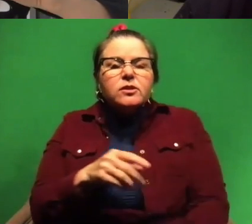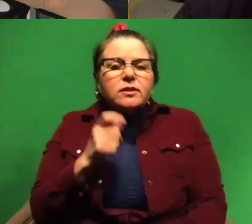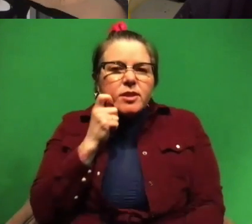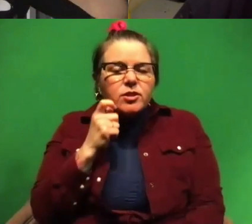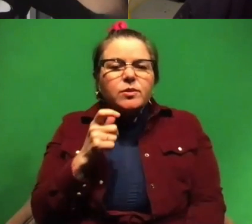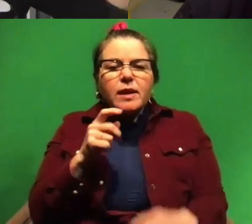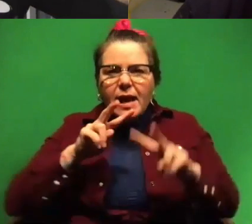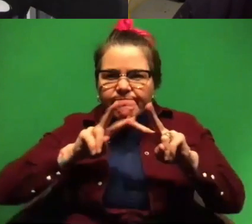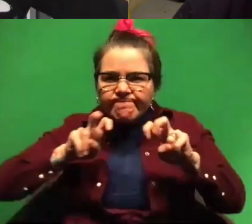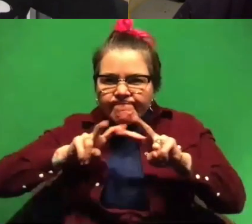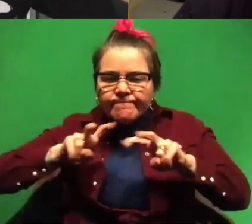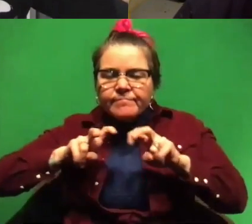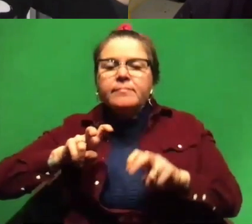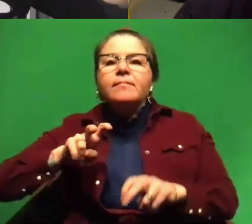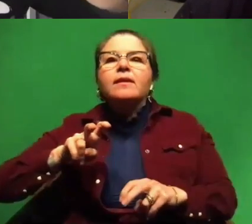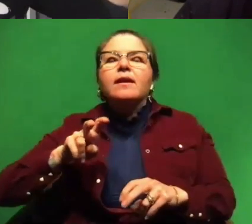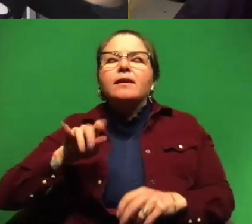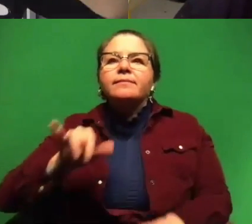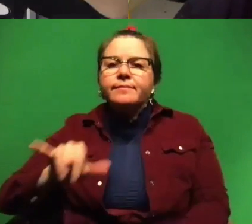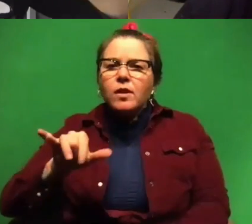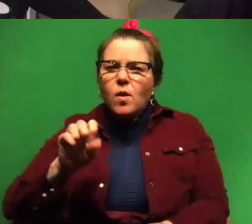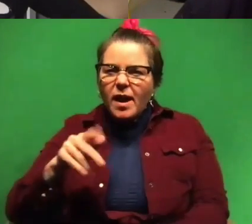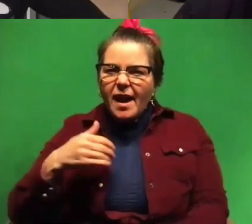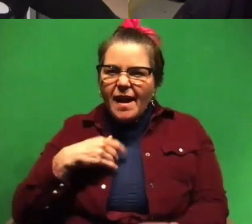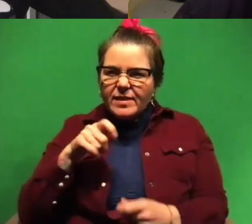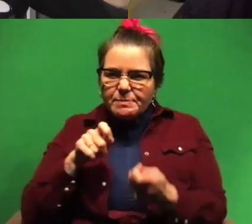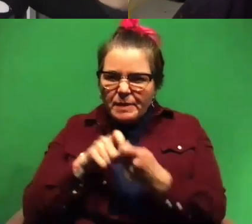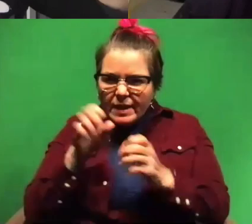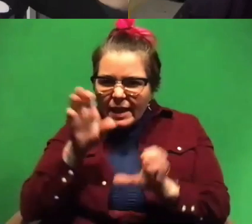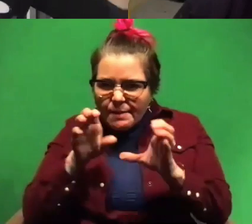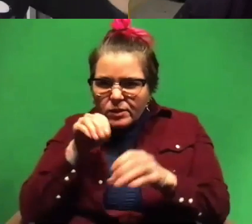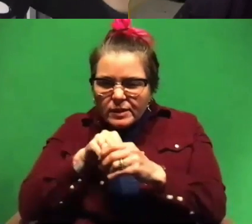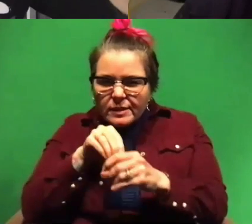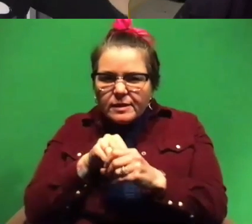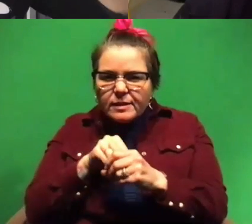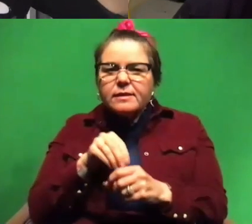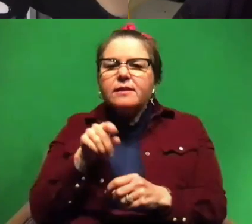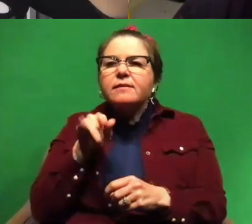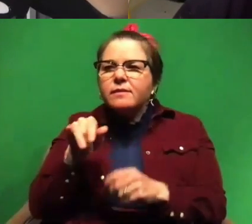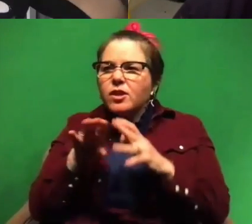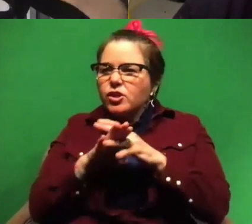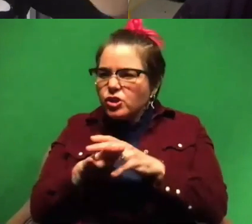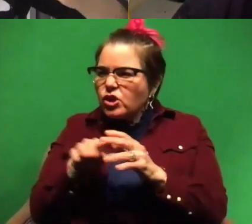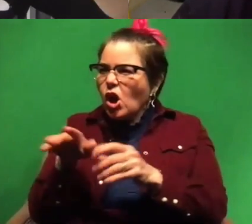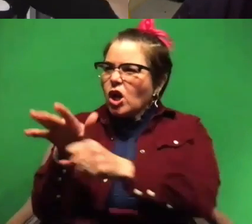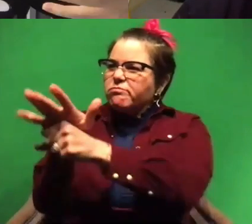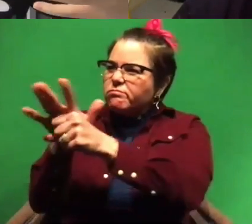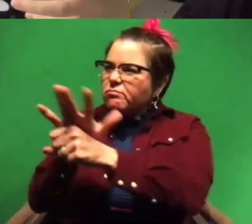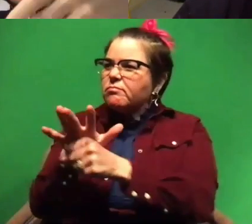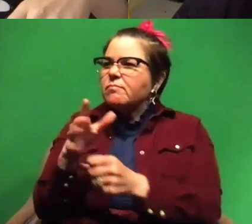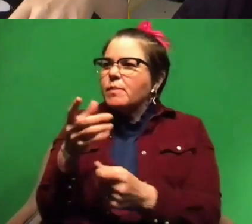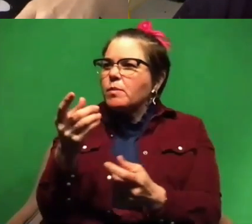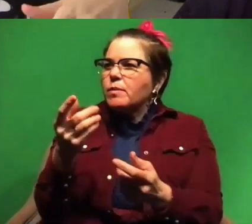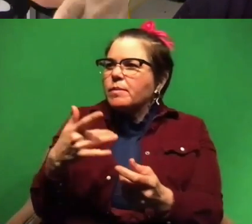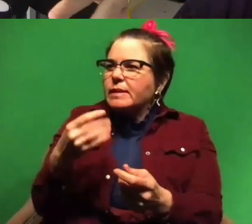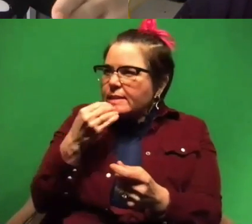analyze that and you can see, okay, it has these chemicals in it and this is where the shark was and maybe what it was eating.